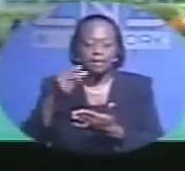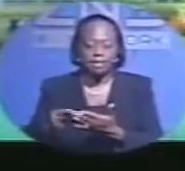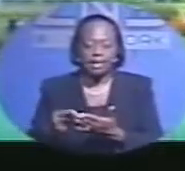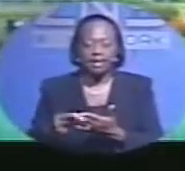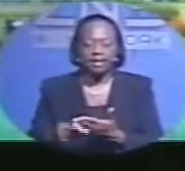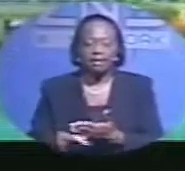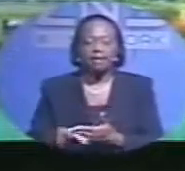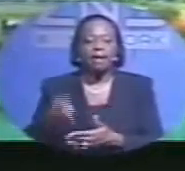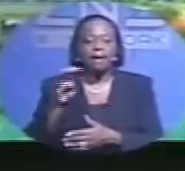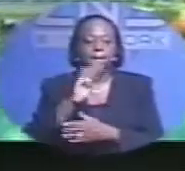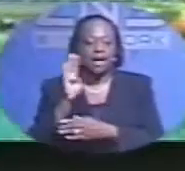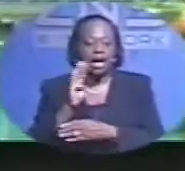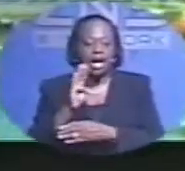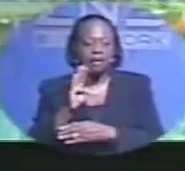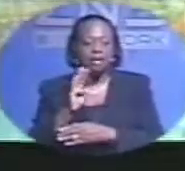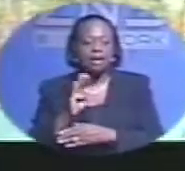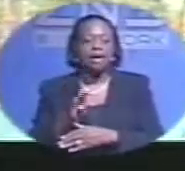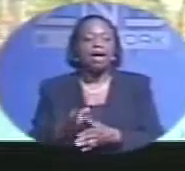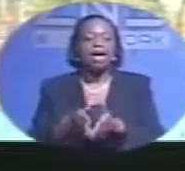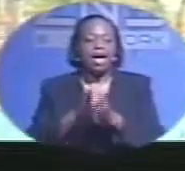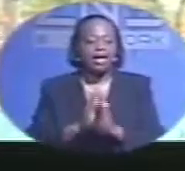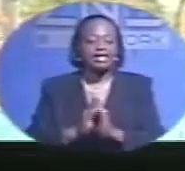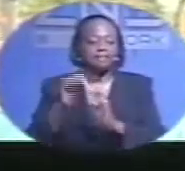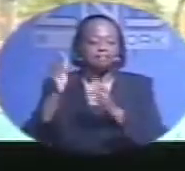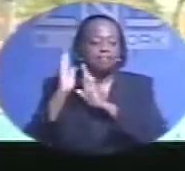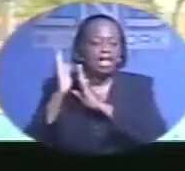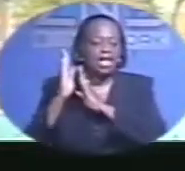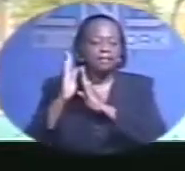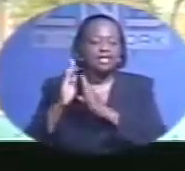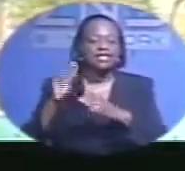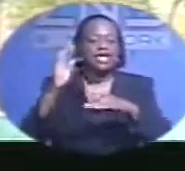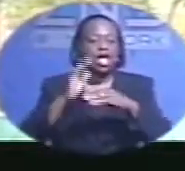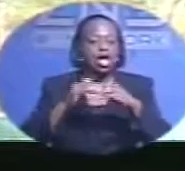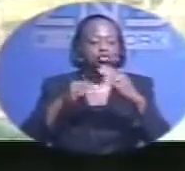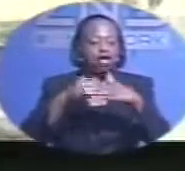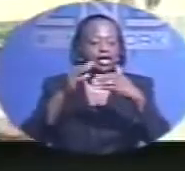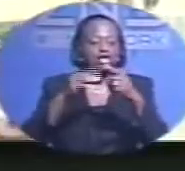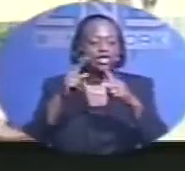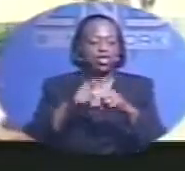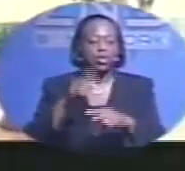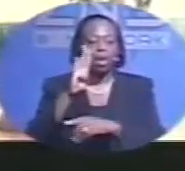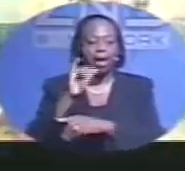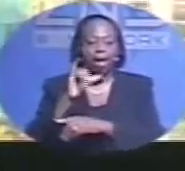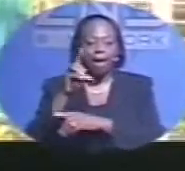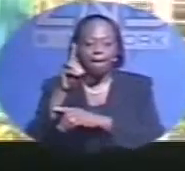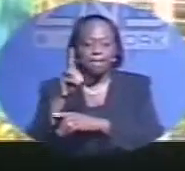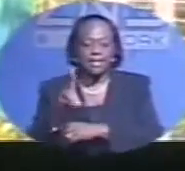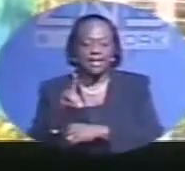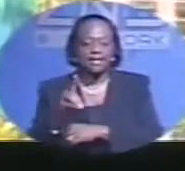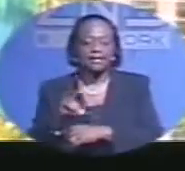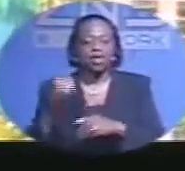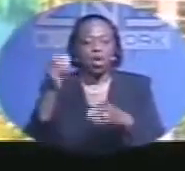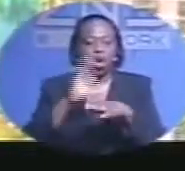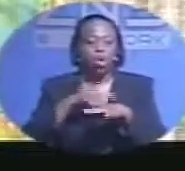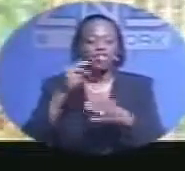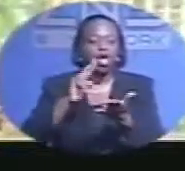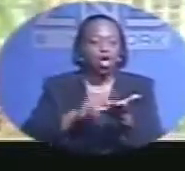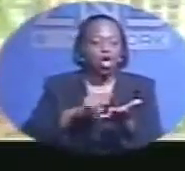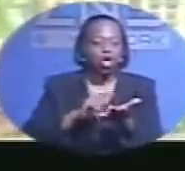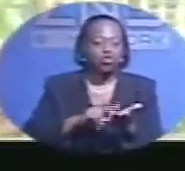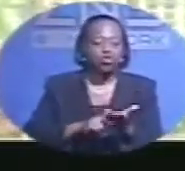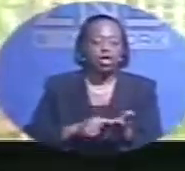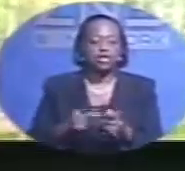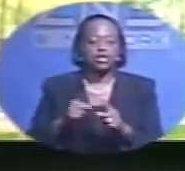Bahamian contractors to bid on over $165 million of projects and awarded more than $117 million of contracts